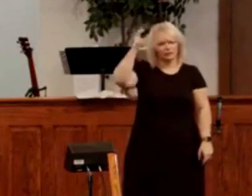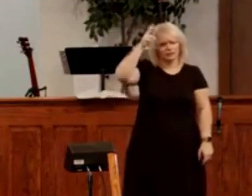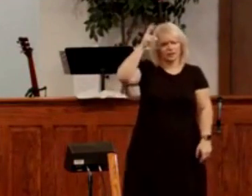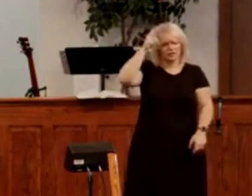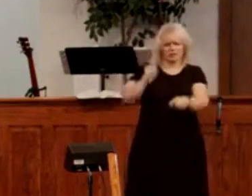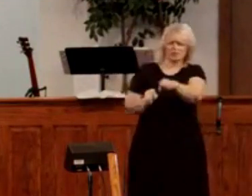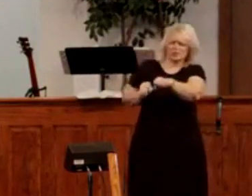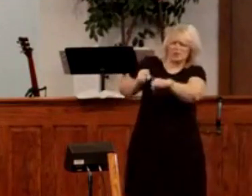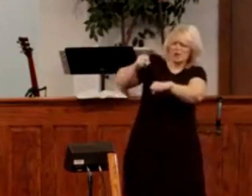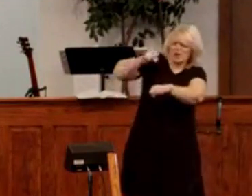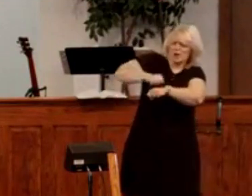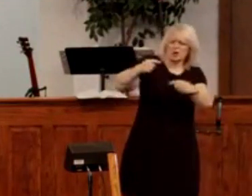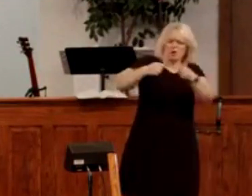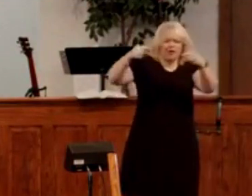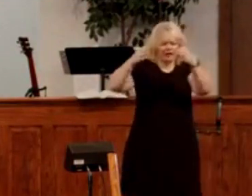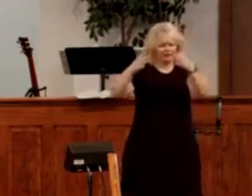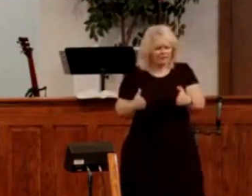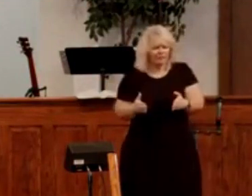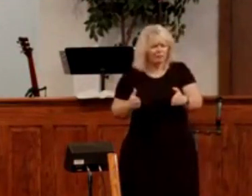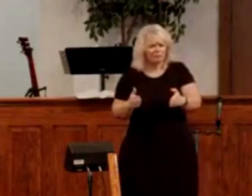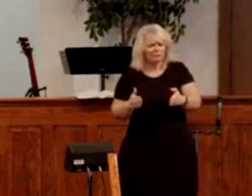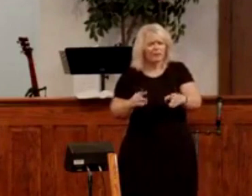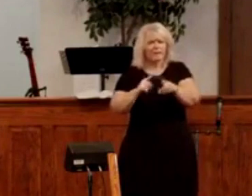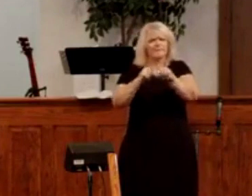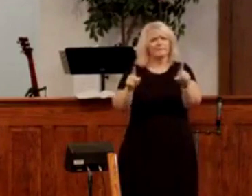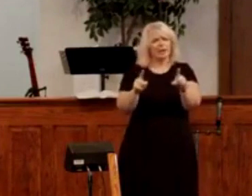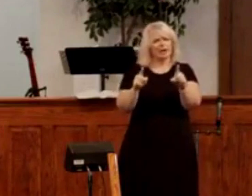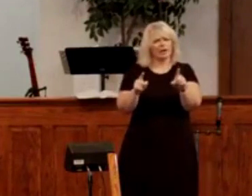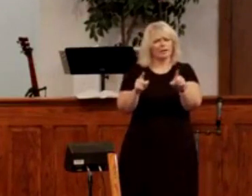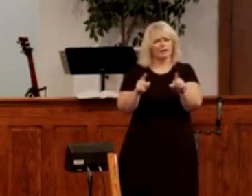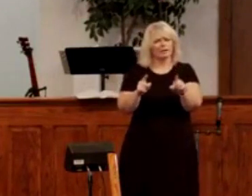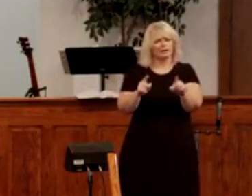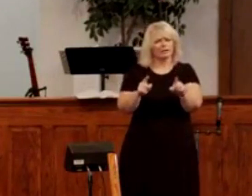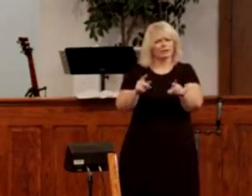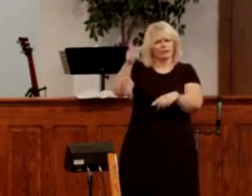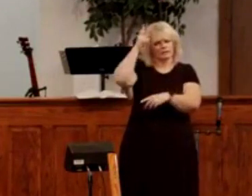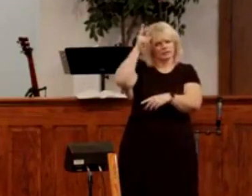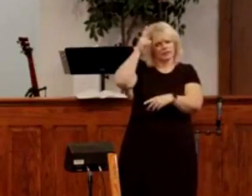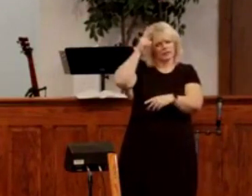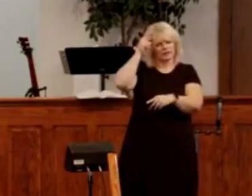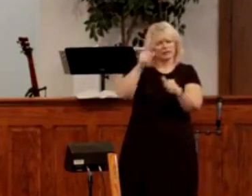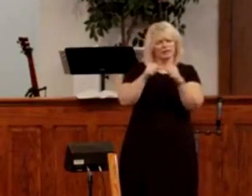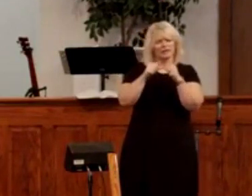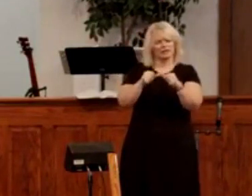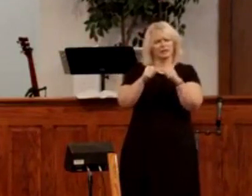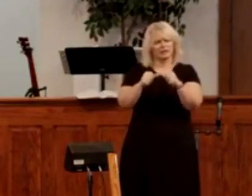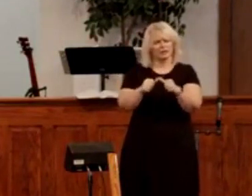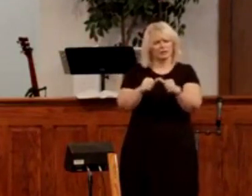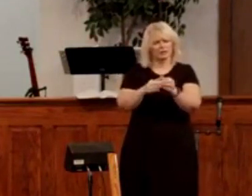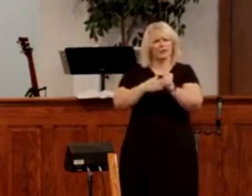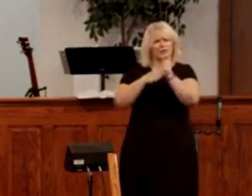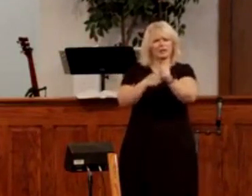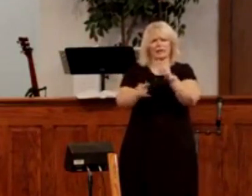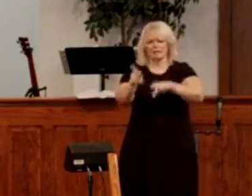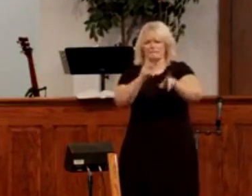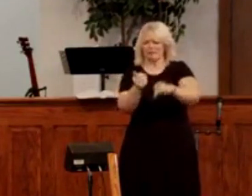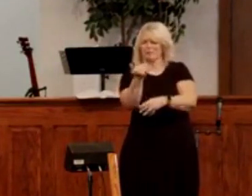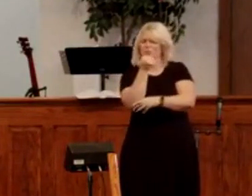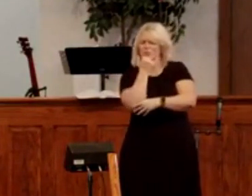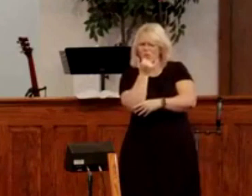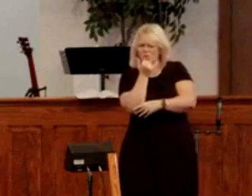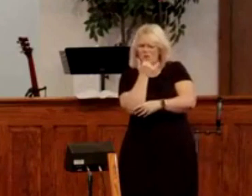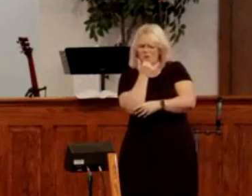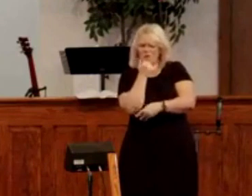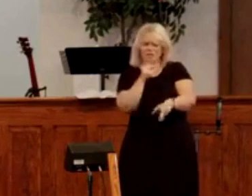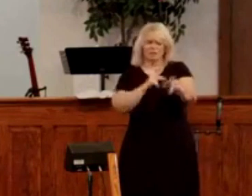him. Satan is a conquered foe, but guess what? He can still mislead people. And those that he has control